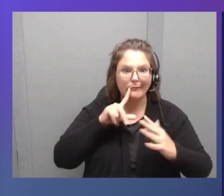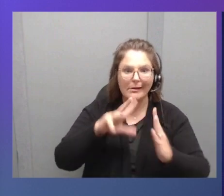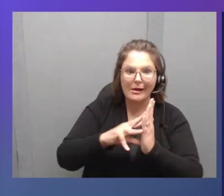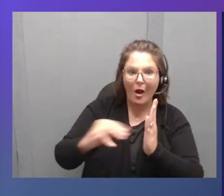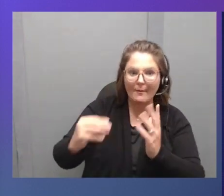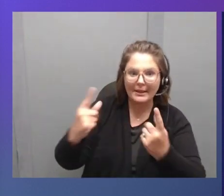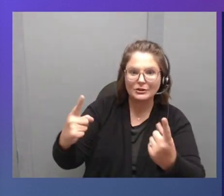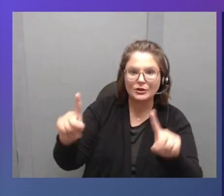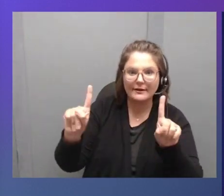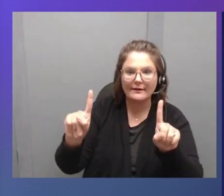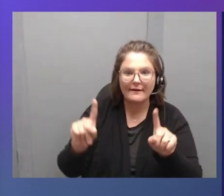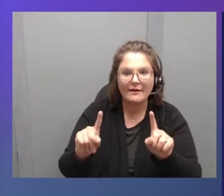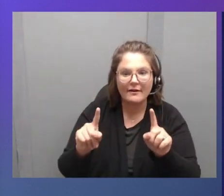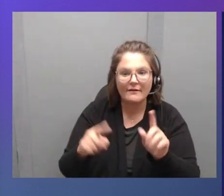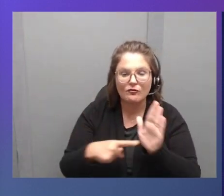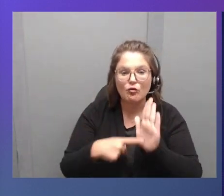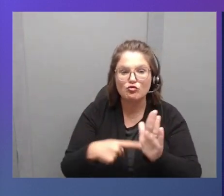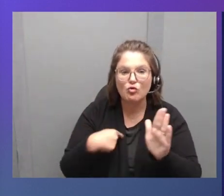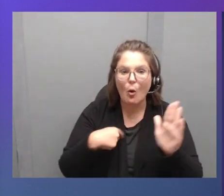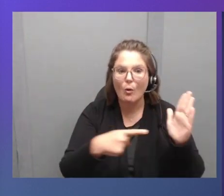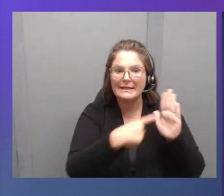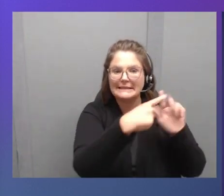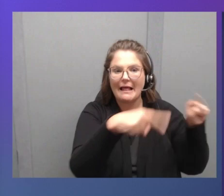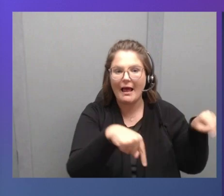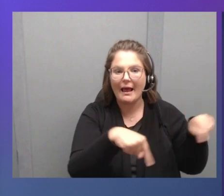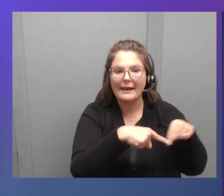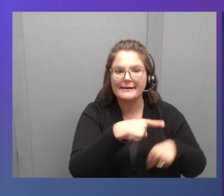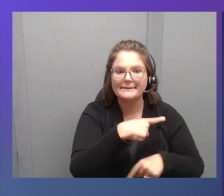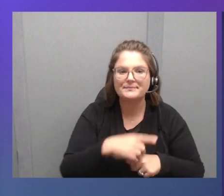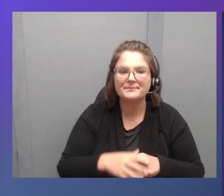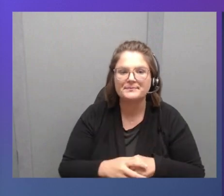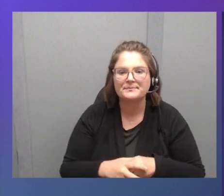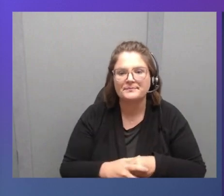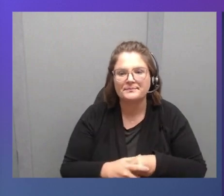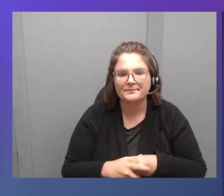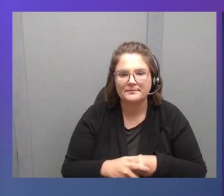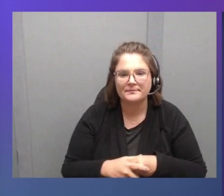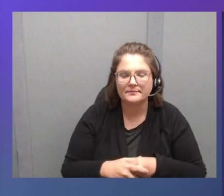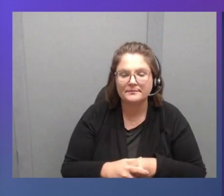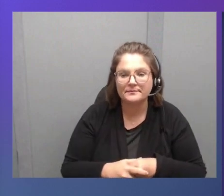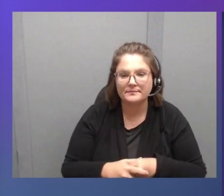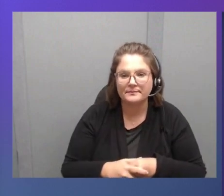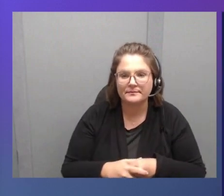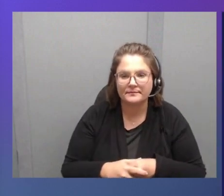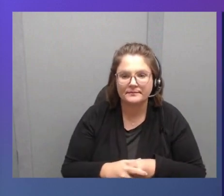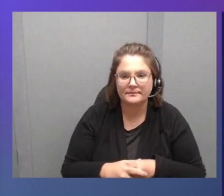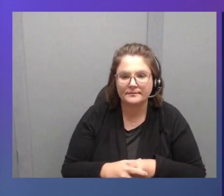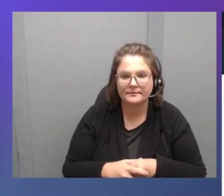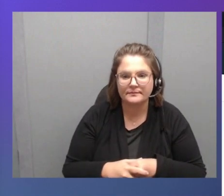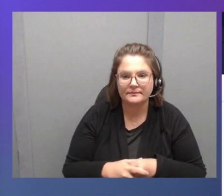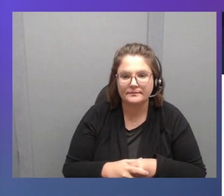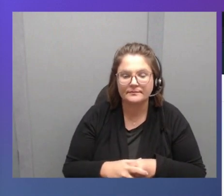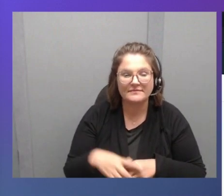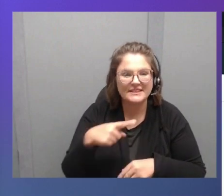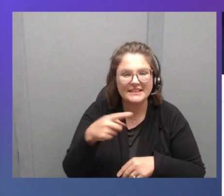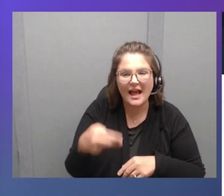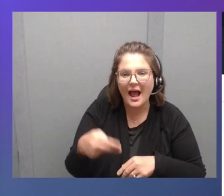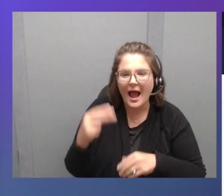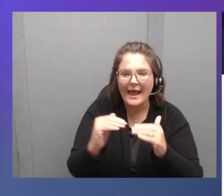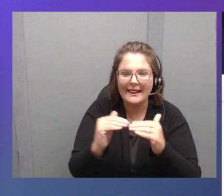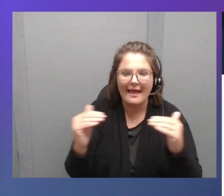first slide for just a moment, if we can. Yeah, looked good. All right, so what you see here, it's just a high-level diagram of some of